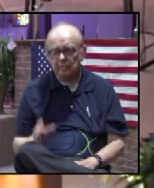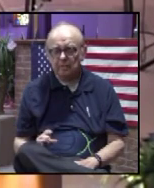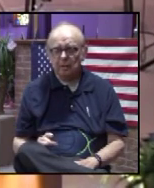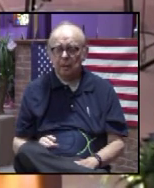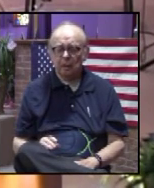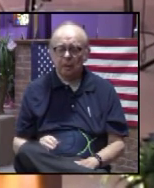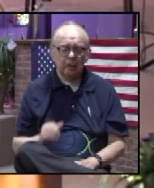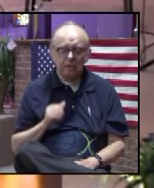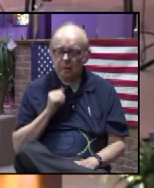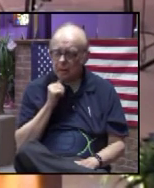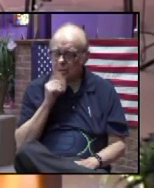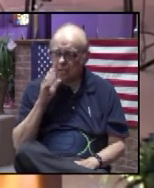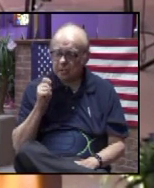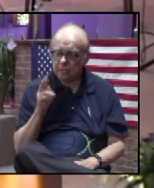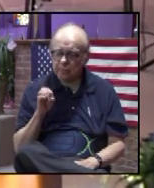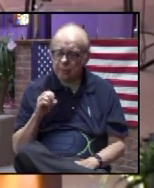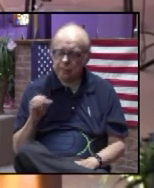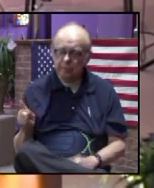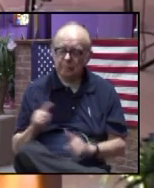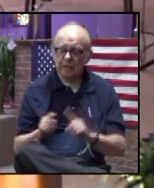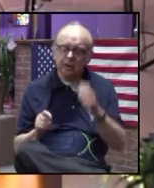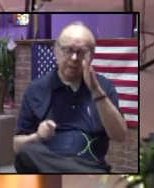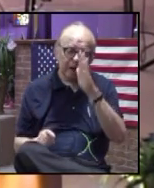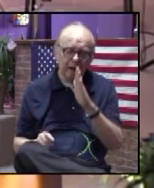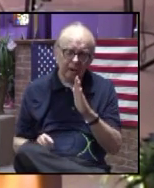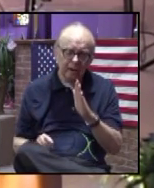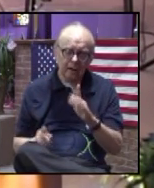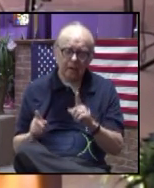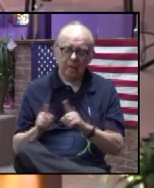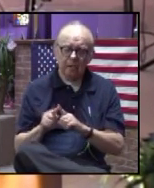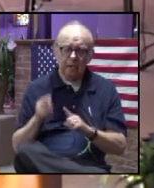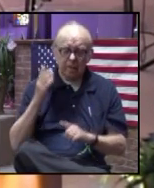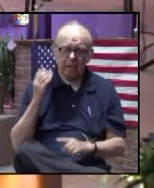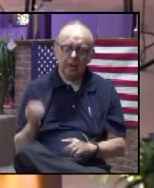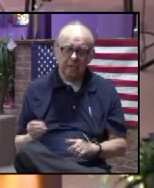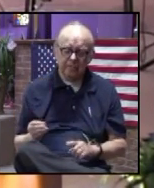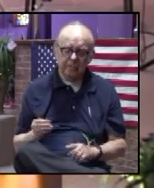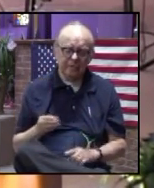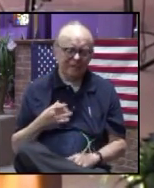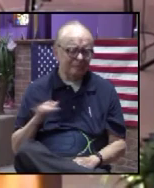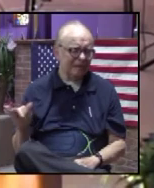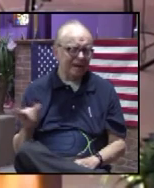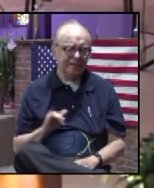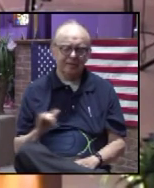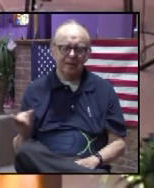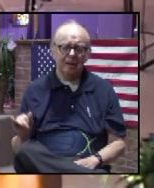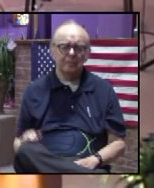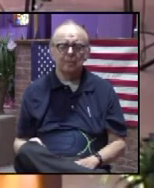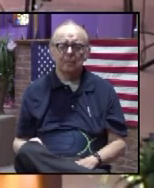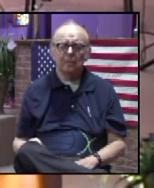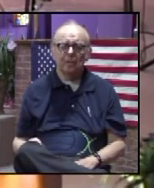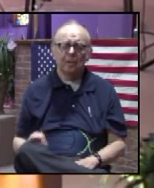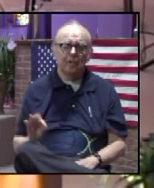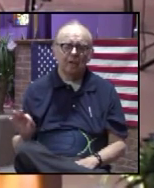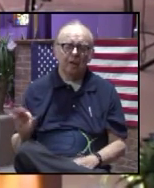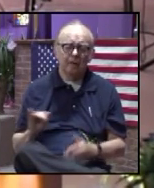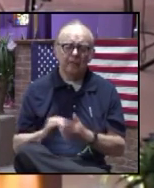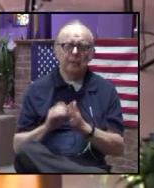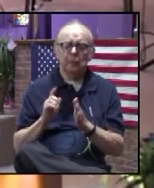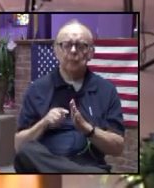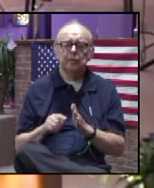not Joseph, but God, is also experiencing the pain of this